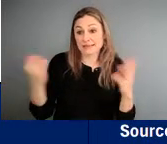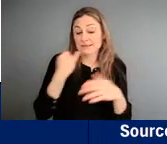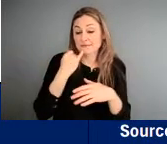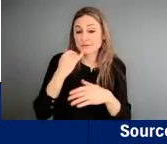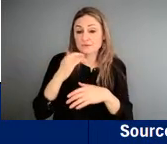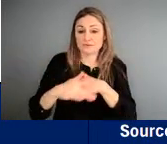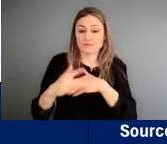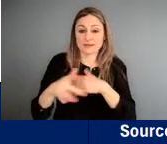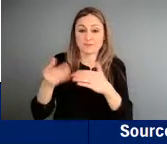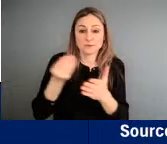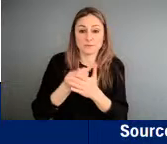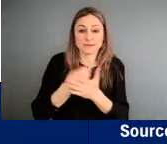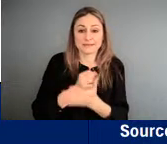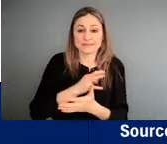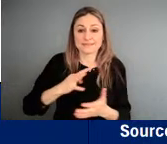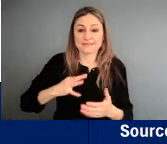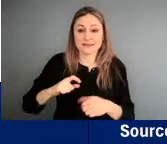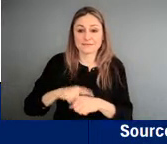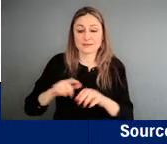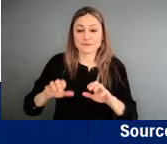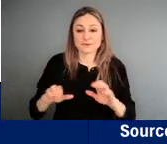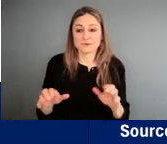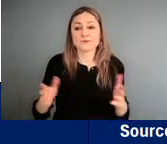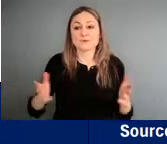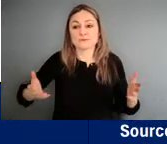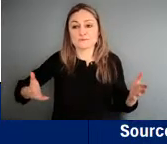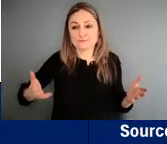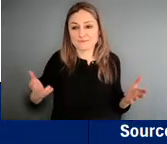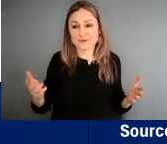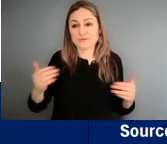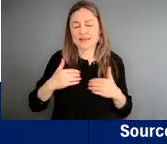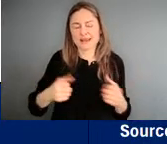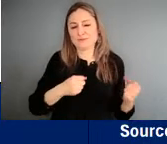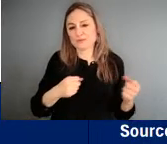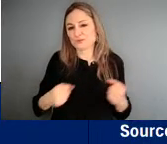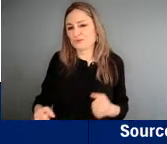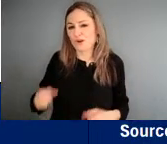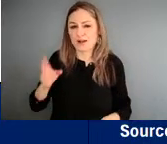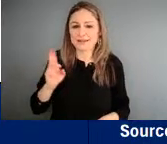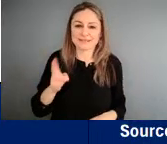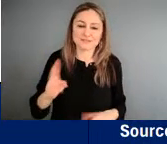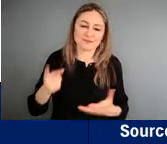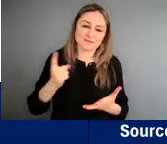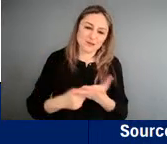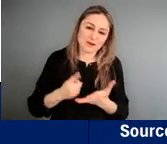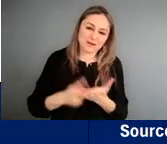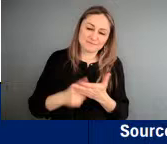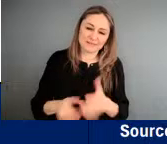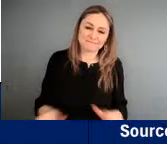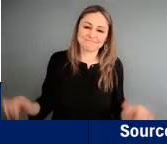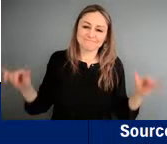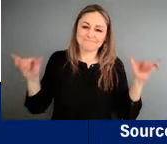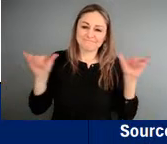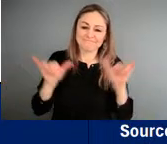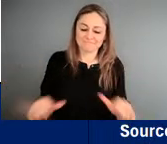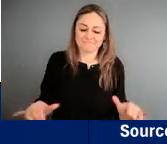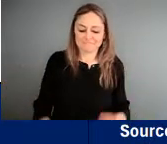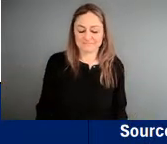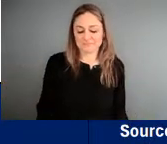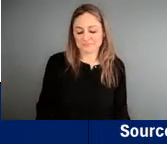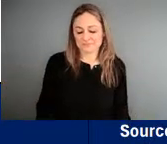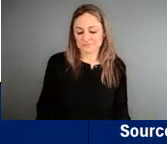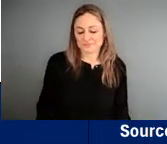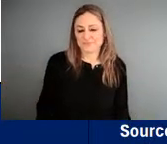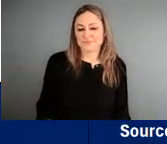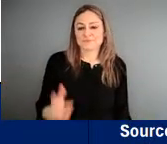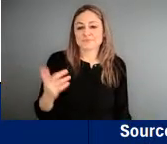time to do so, which I know we have a rich history of talking about. A rich history. If everybody can read between the lines on that one.